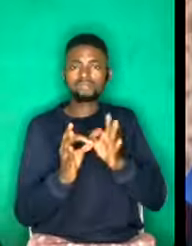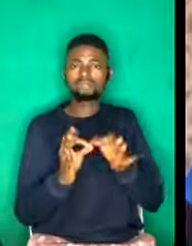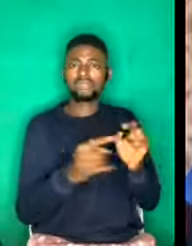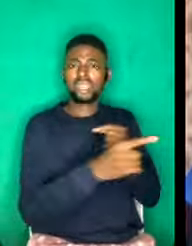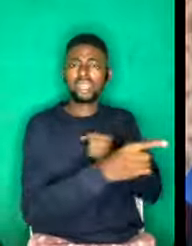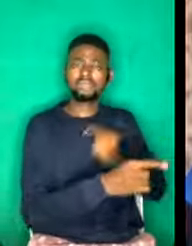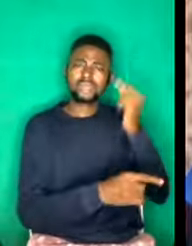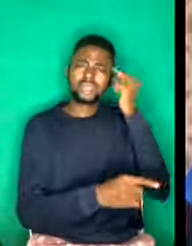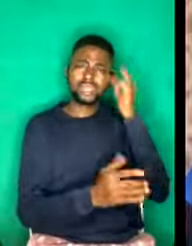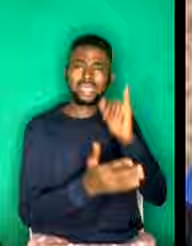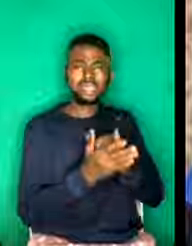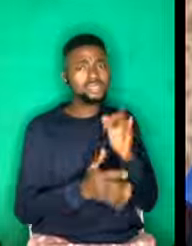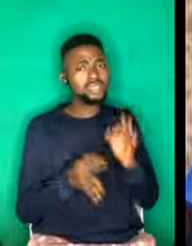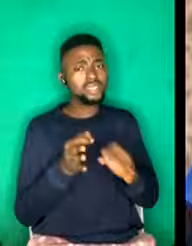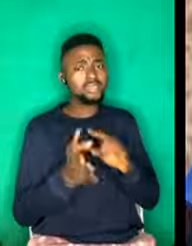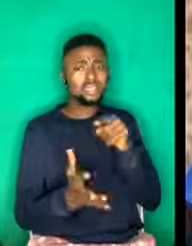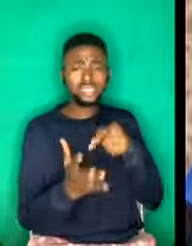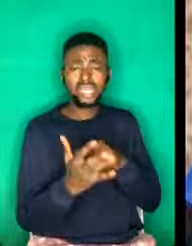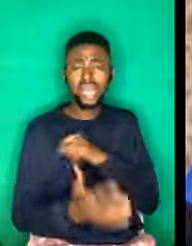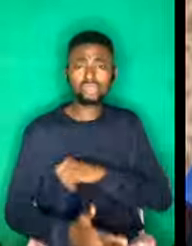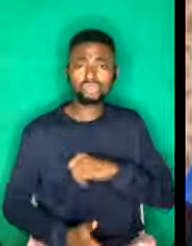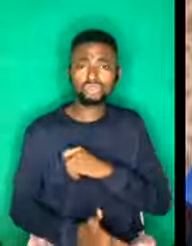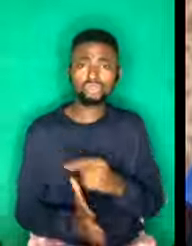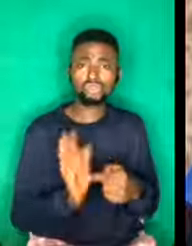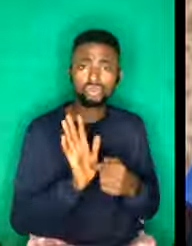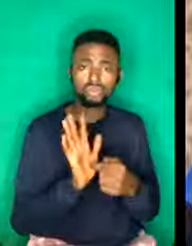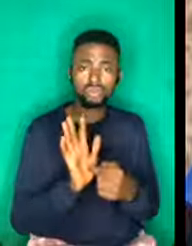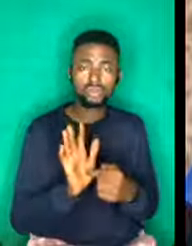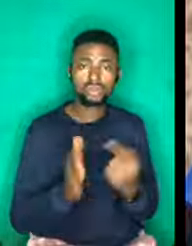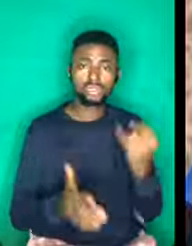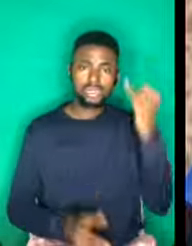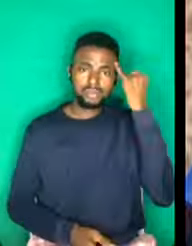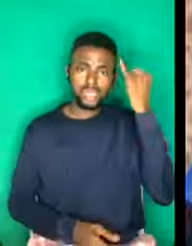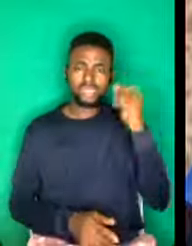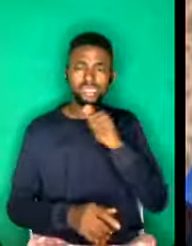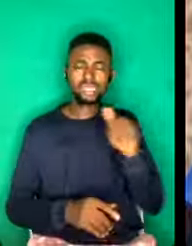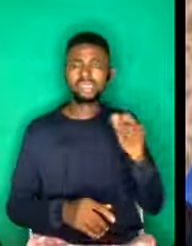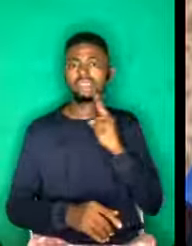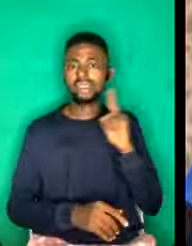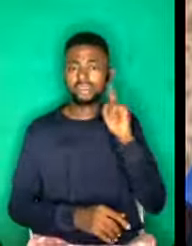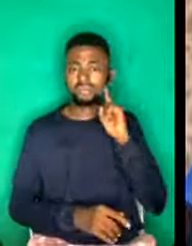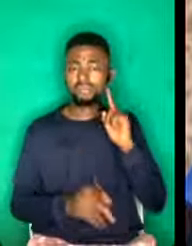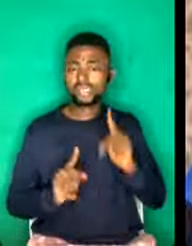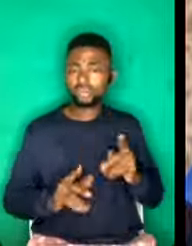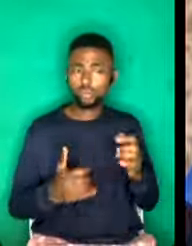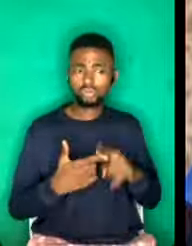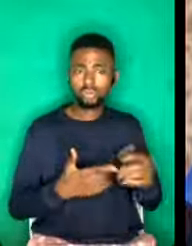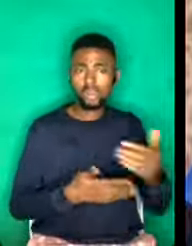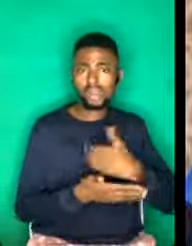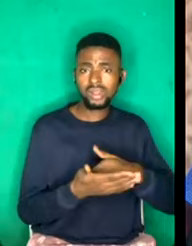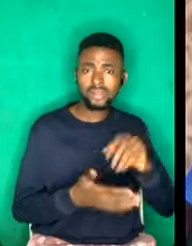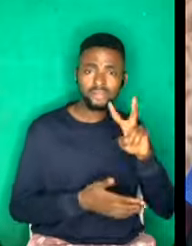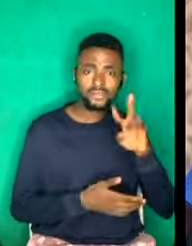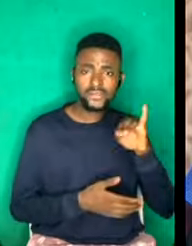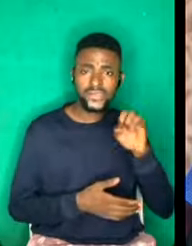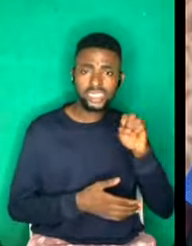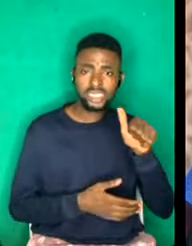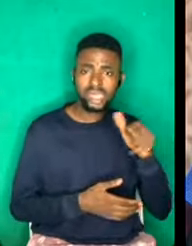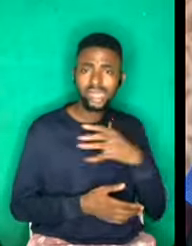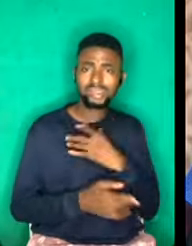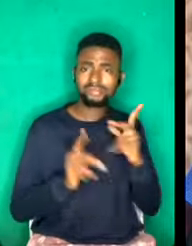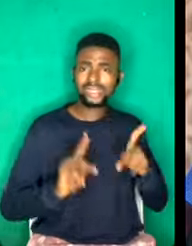also displayed. Imagine a deaf person wants to collect visa or is in embassy, and the person is also in that kind of situation. Do you think